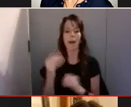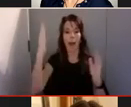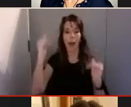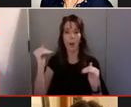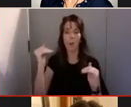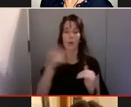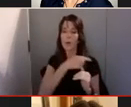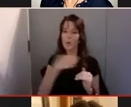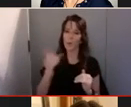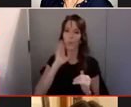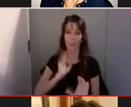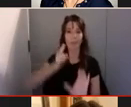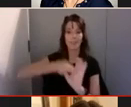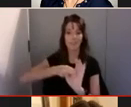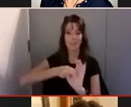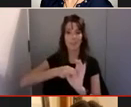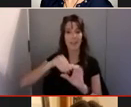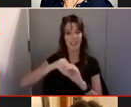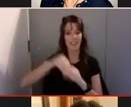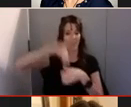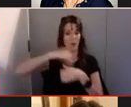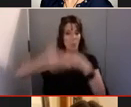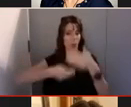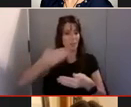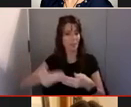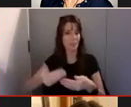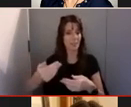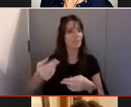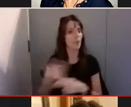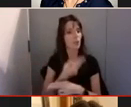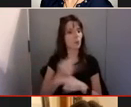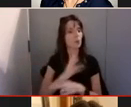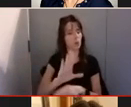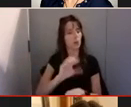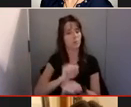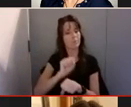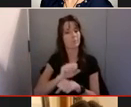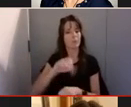hope that you will participate in the process and exercise your civic duty to vote.